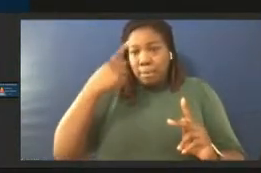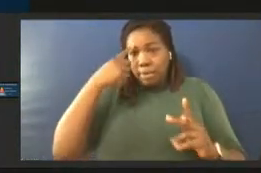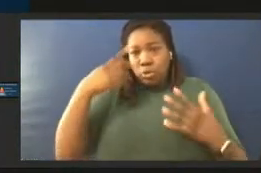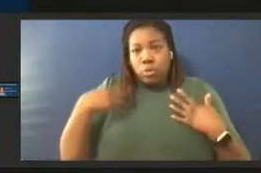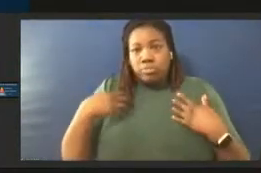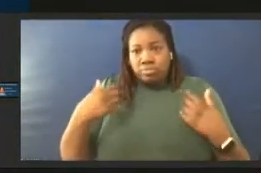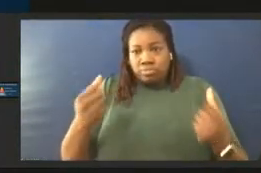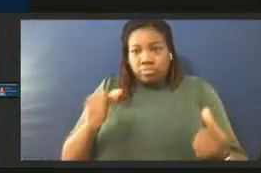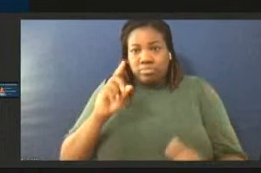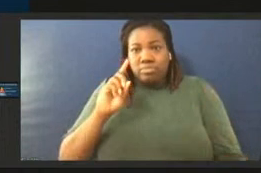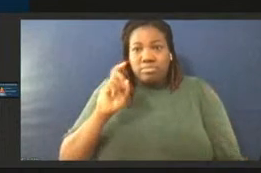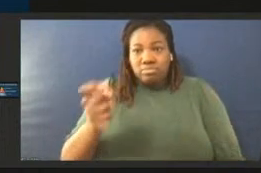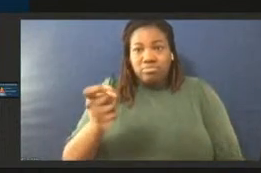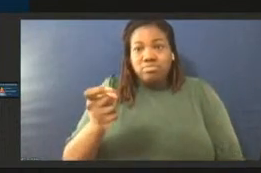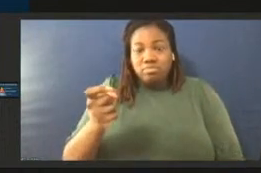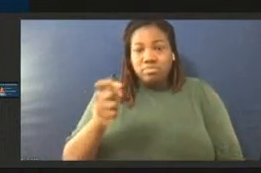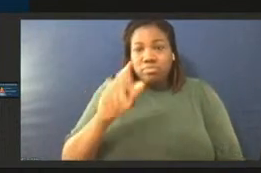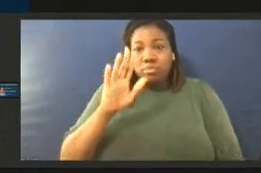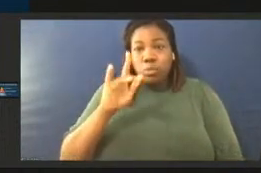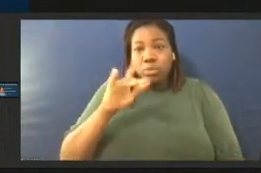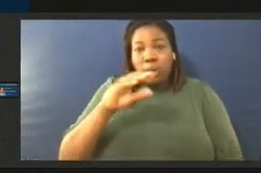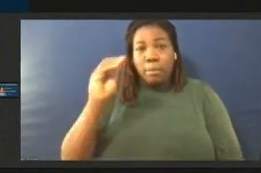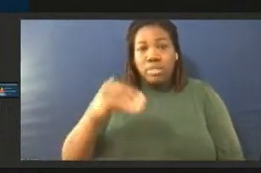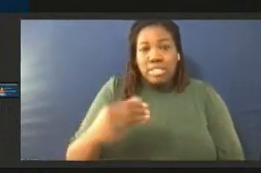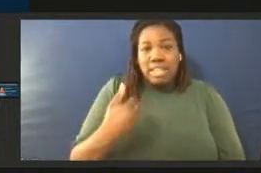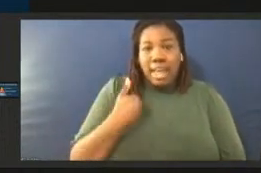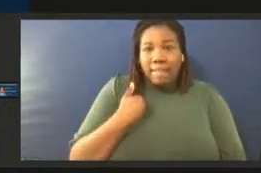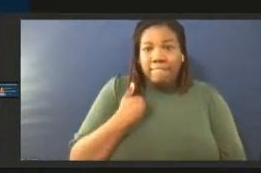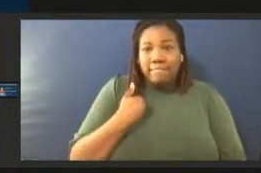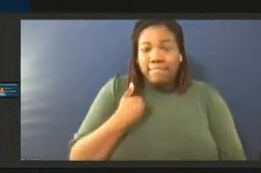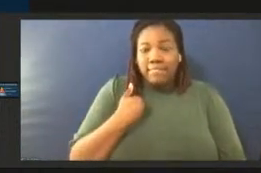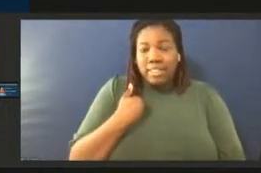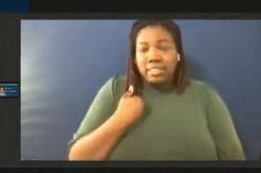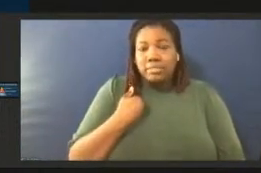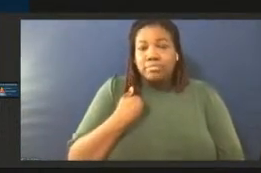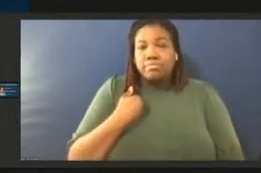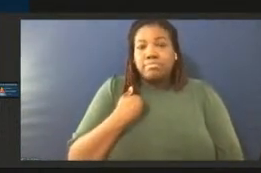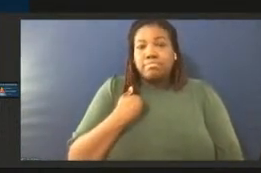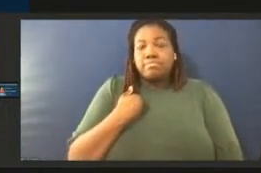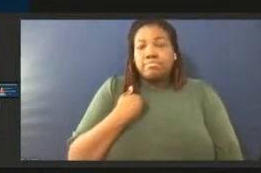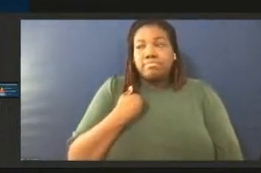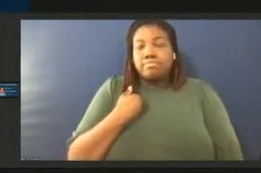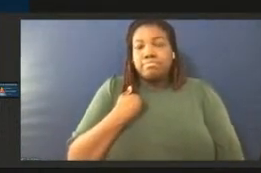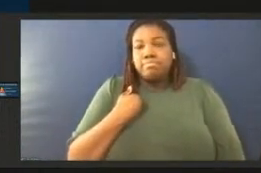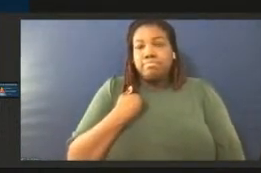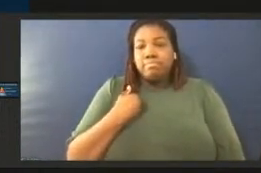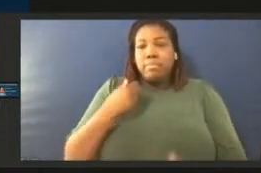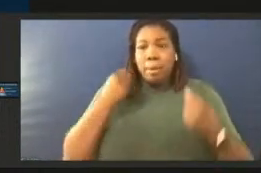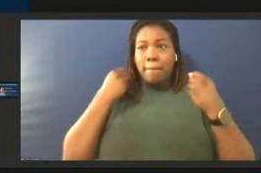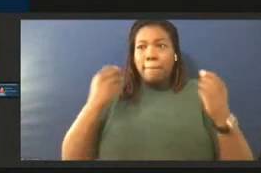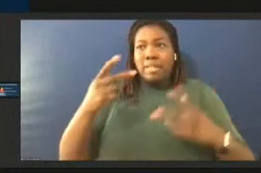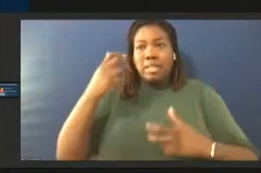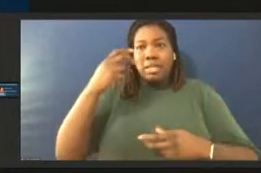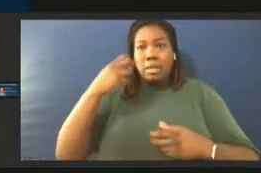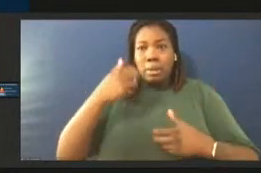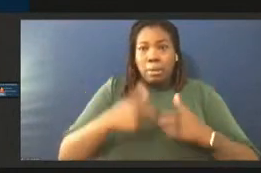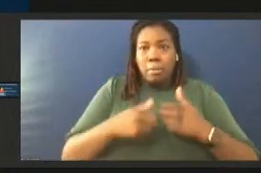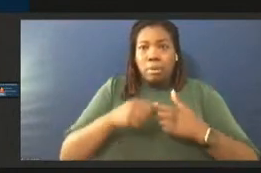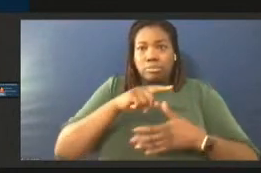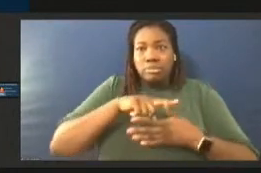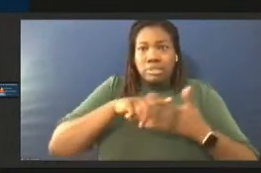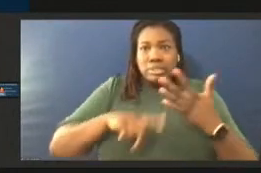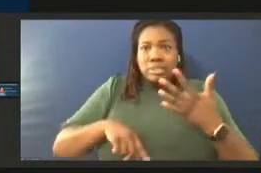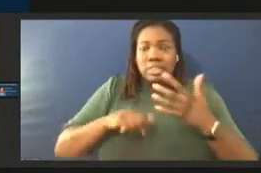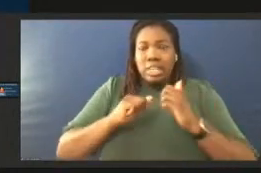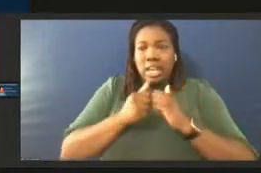About 25% does. And there are a number of problems with the way we address